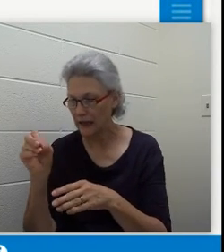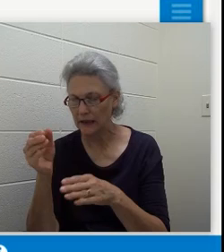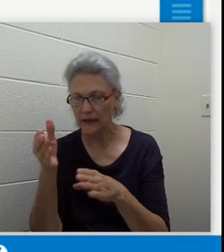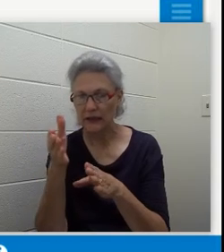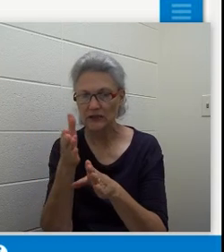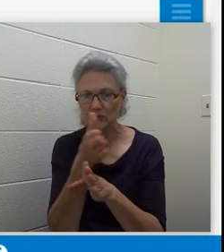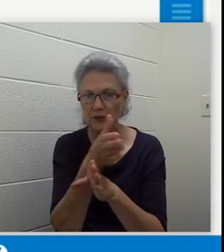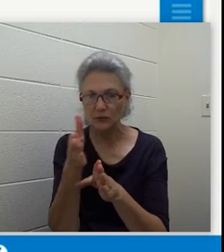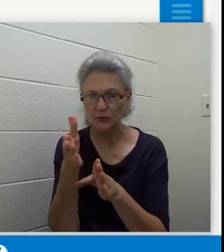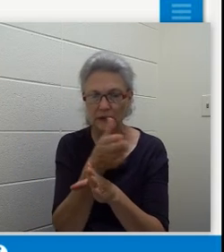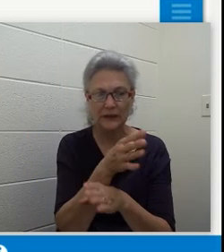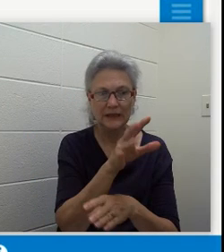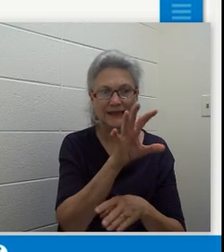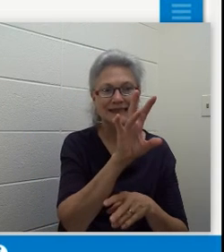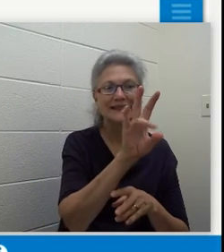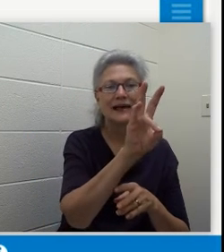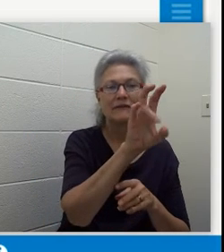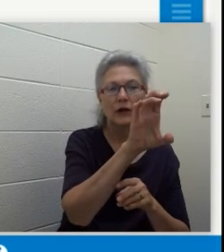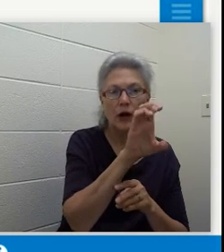780